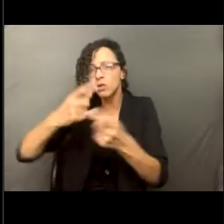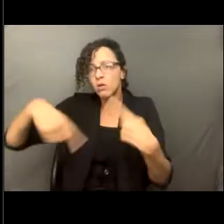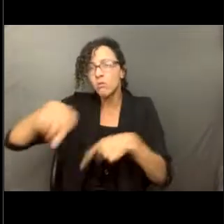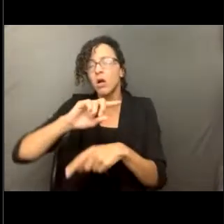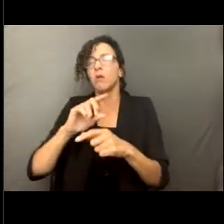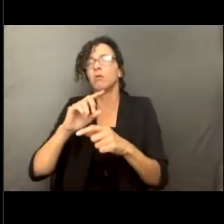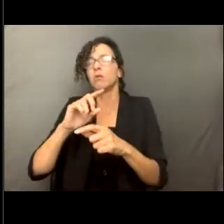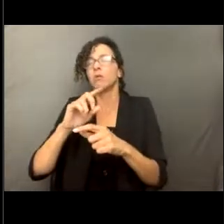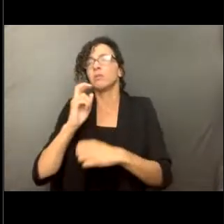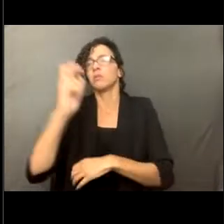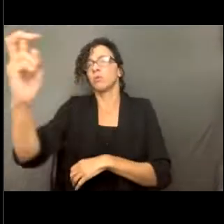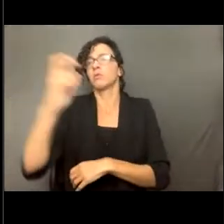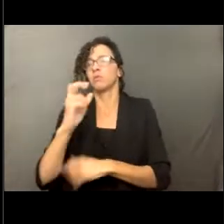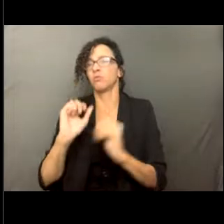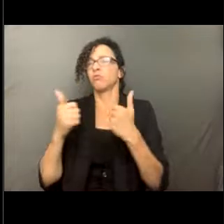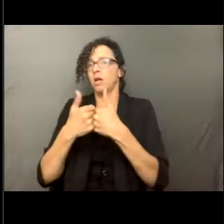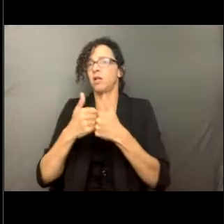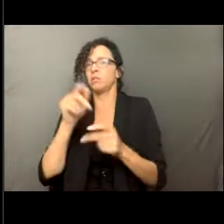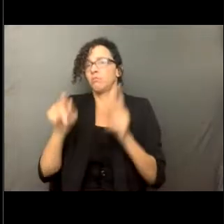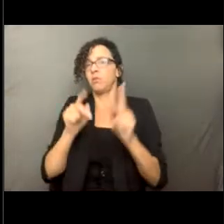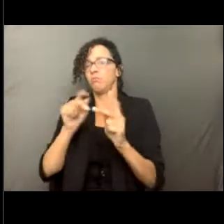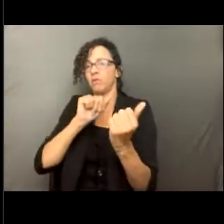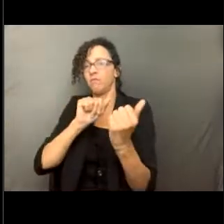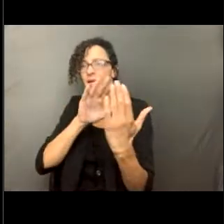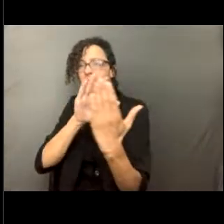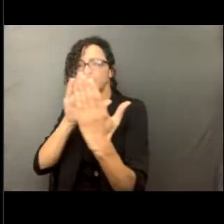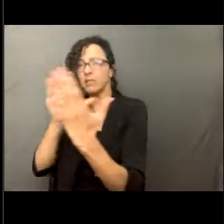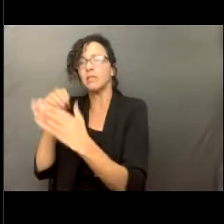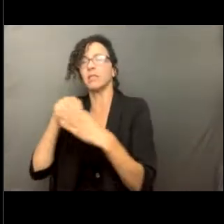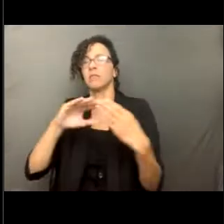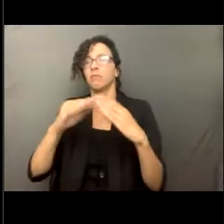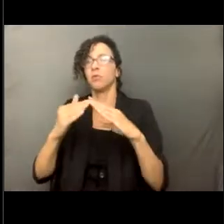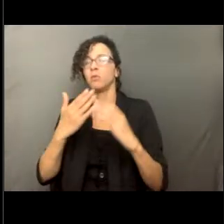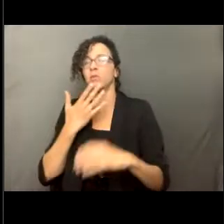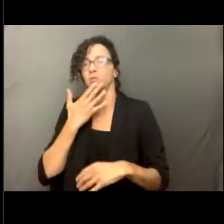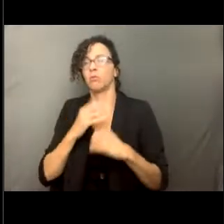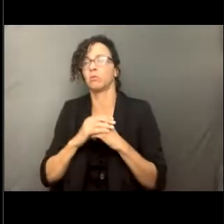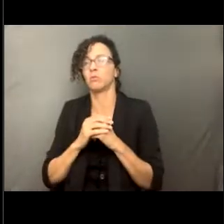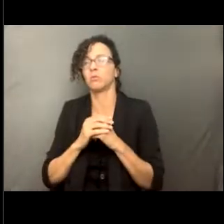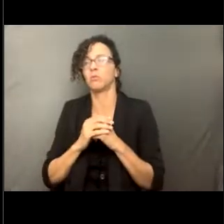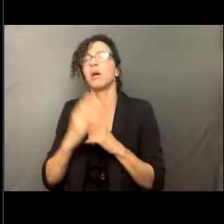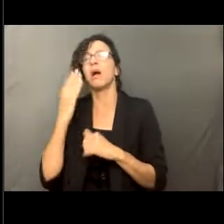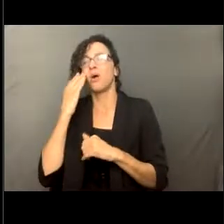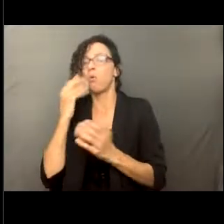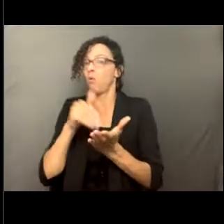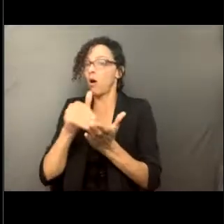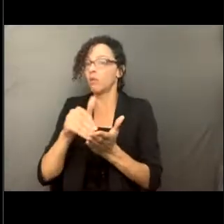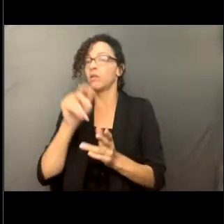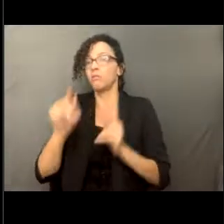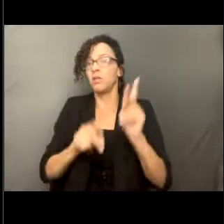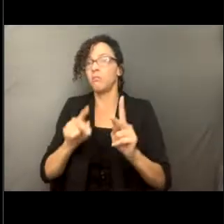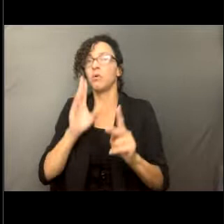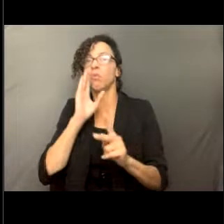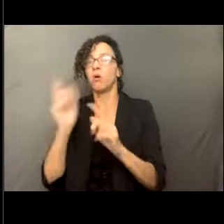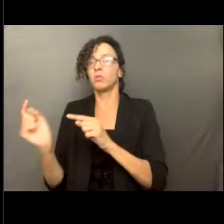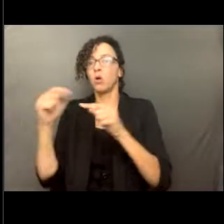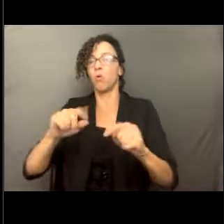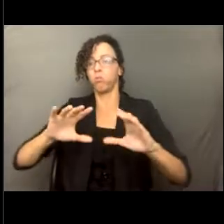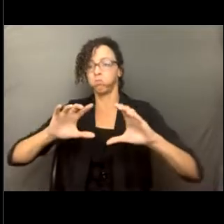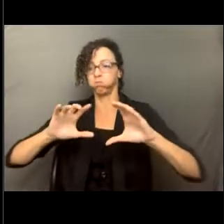in communities of color. I know, so often people will go to bodies like this one and tell